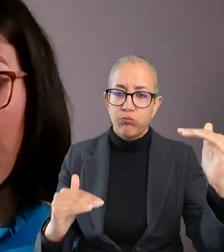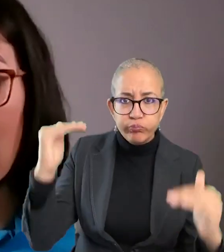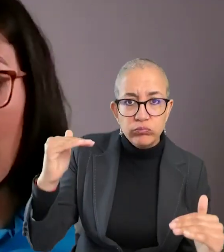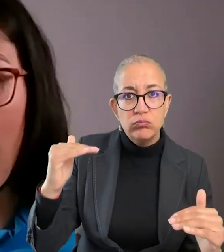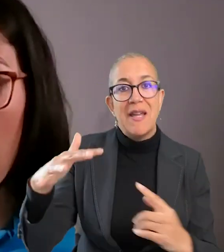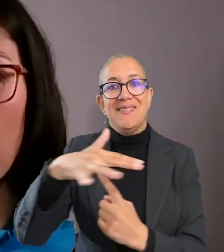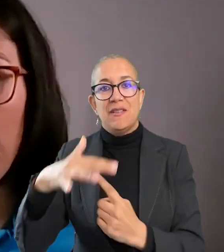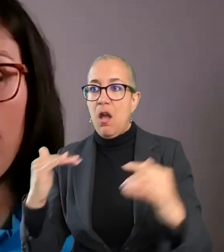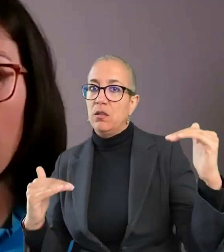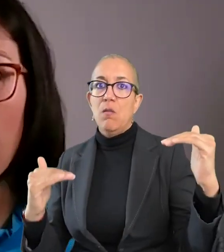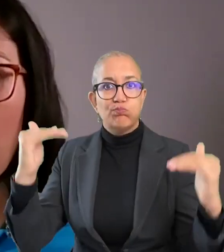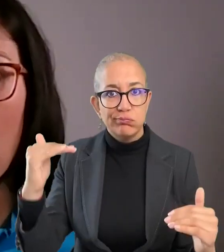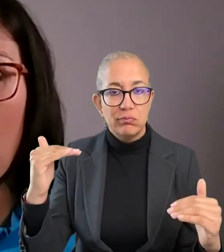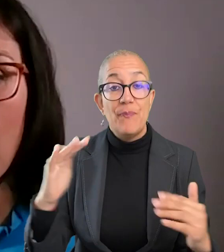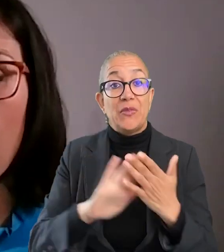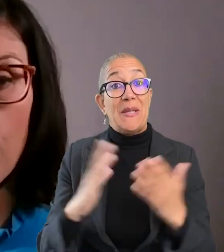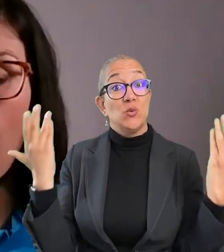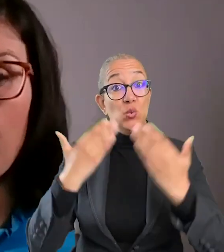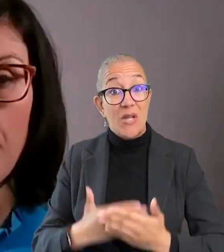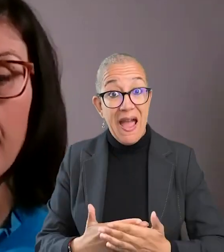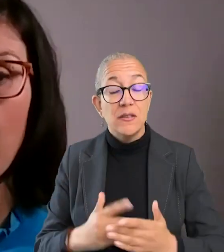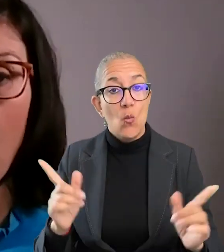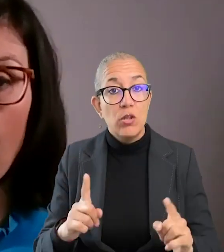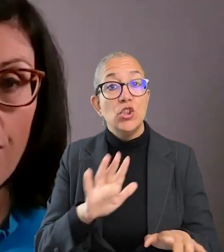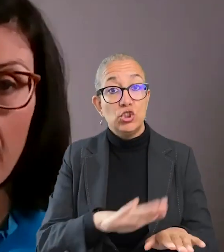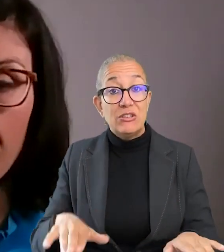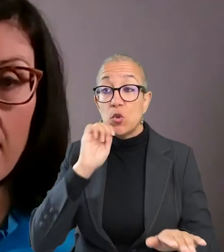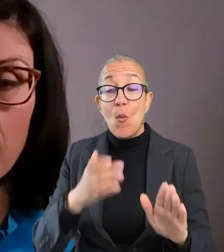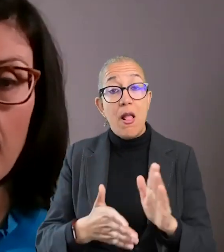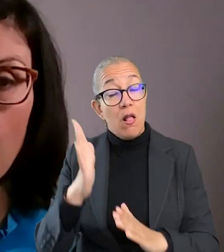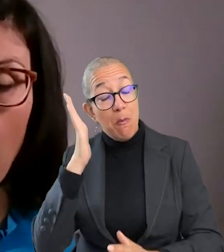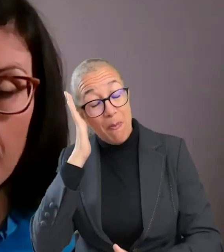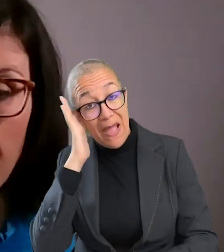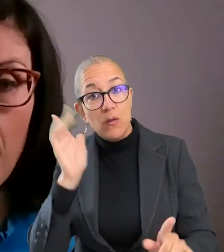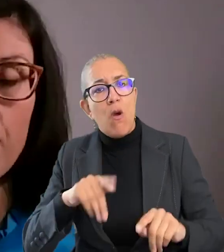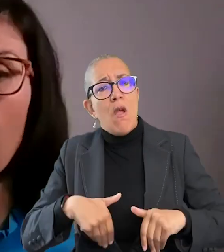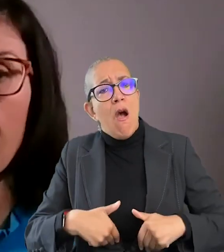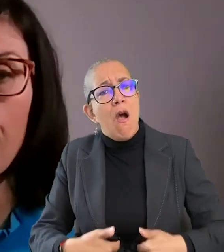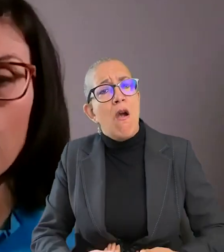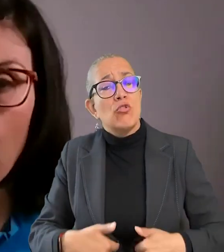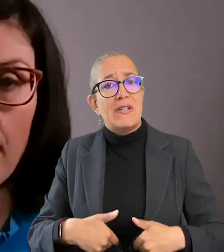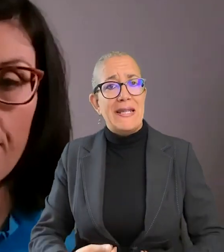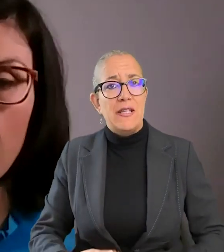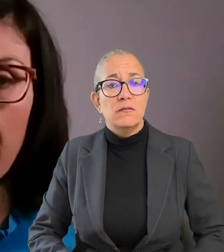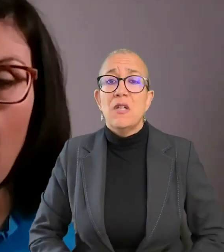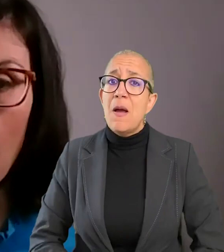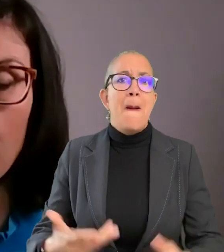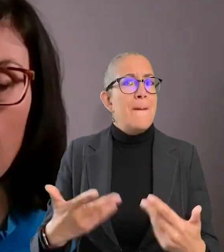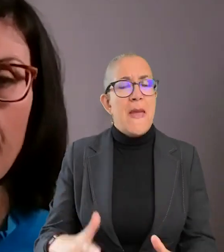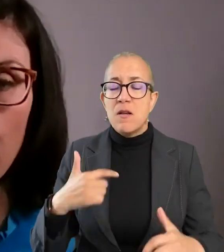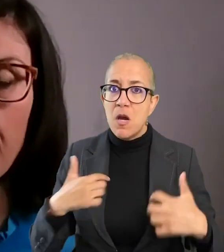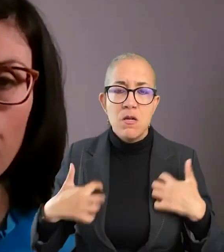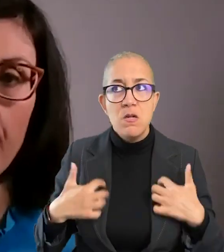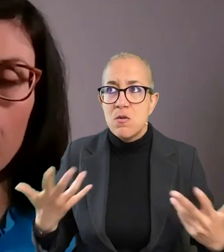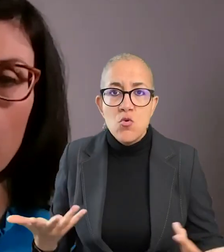tonight there will be children who will go to bed hungry, and this has been my driving force right from the beginning. I want